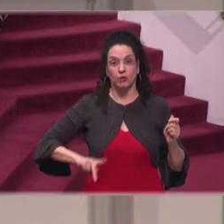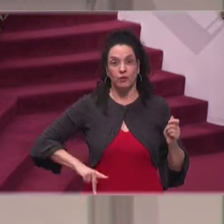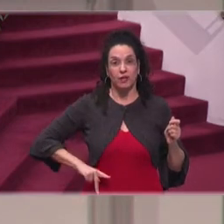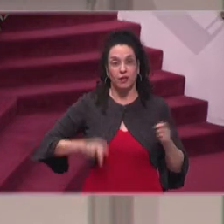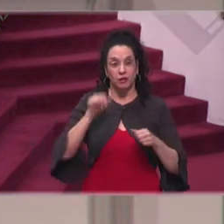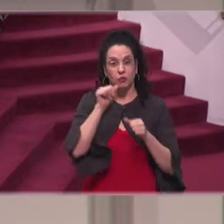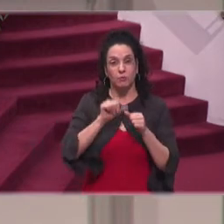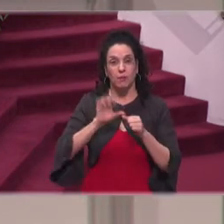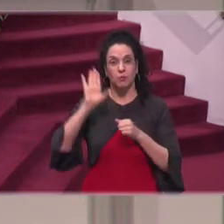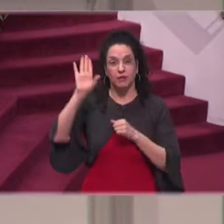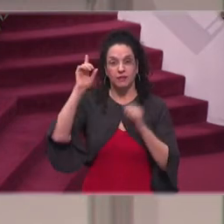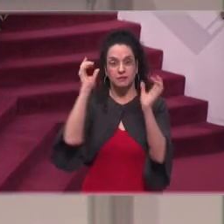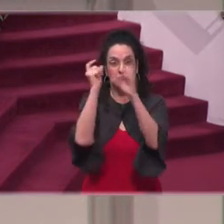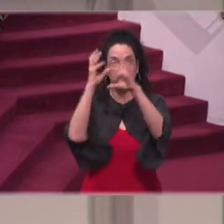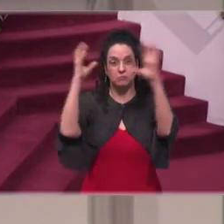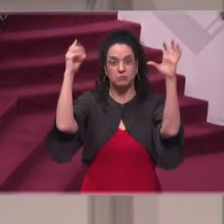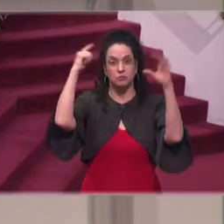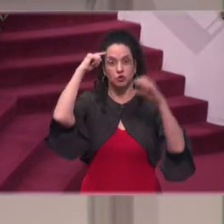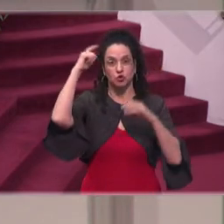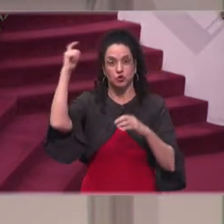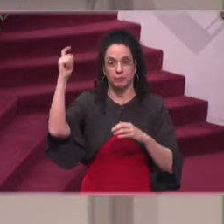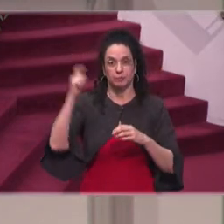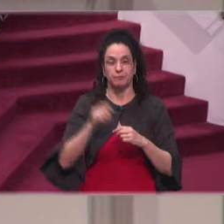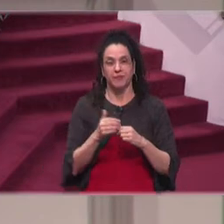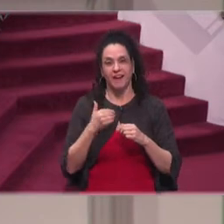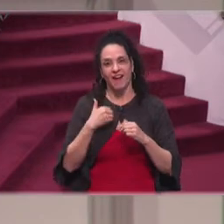remember his dream. Have a very blessed day.